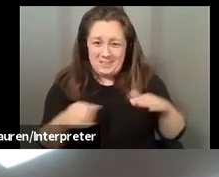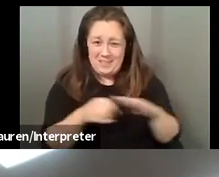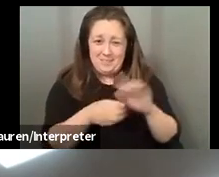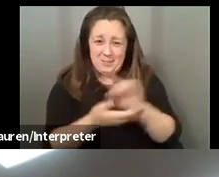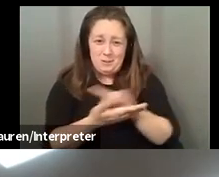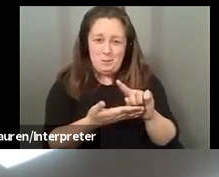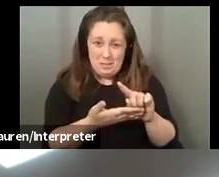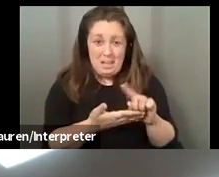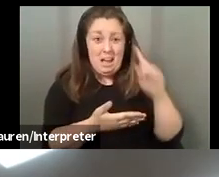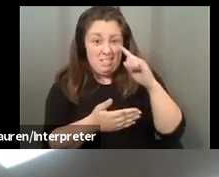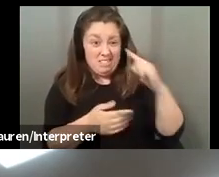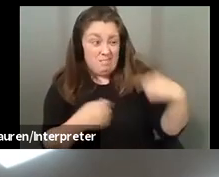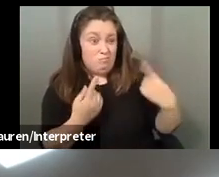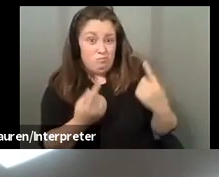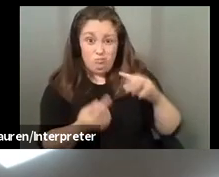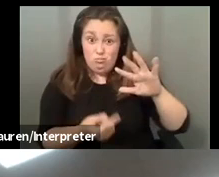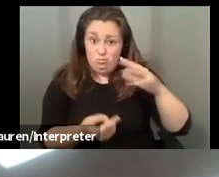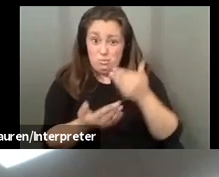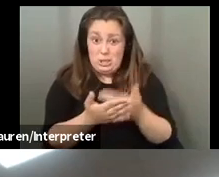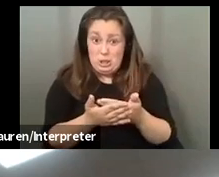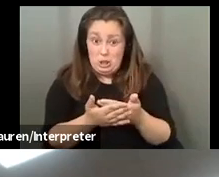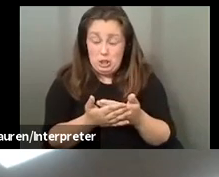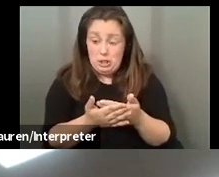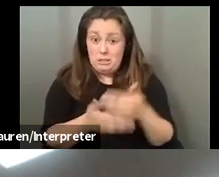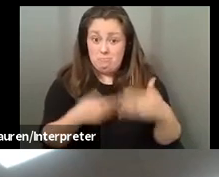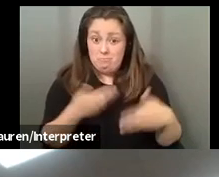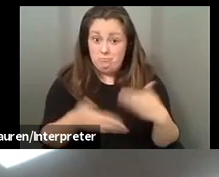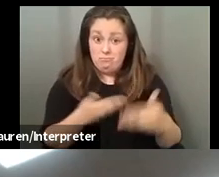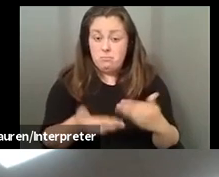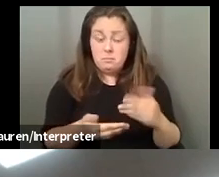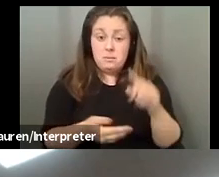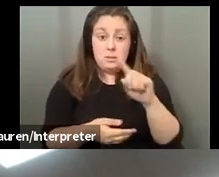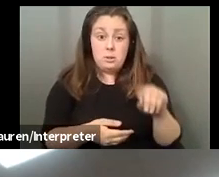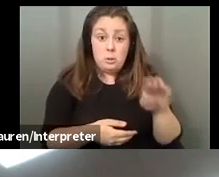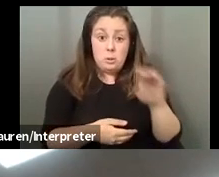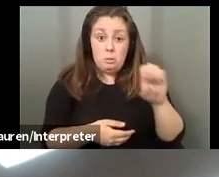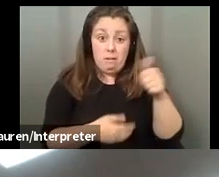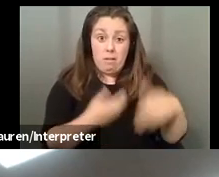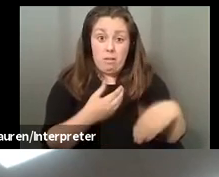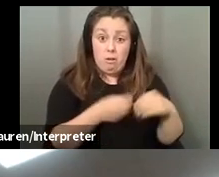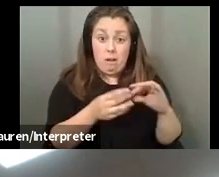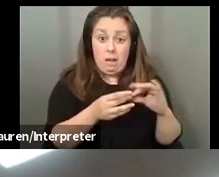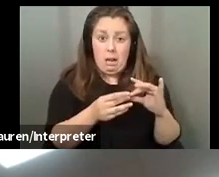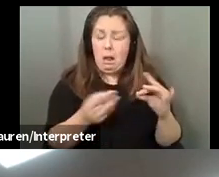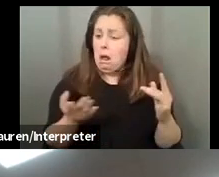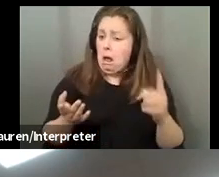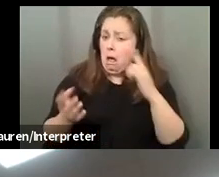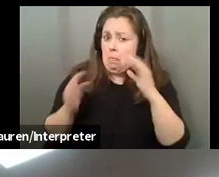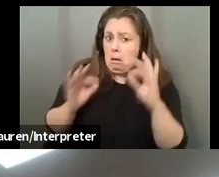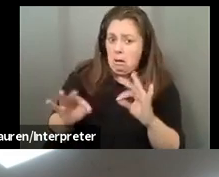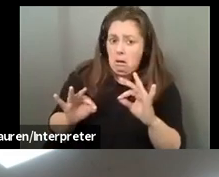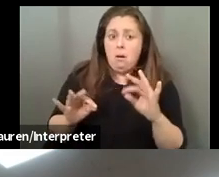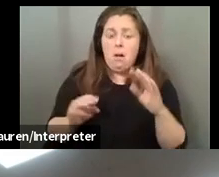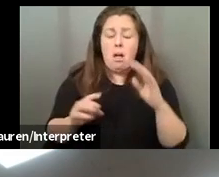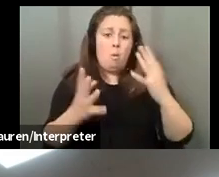has anything to add? No, I think we covered it pretty well, but I just wanted to say that just to remind, this is